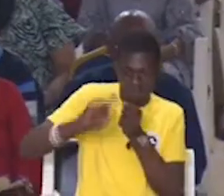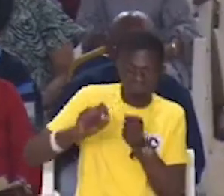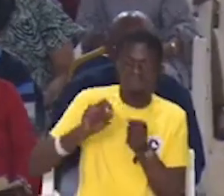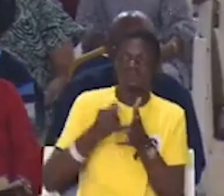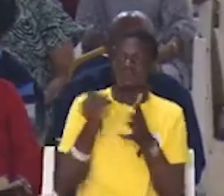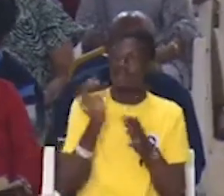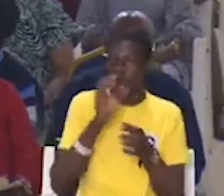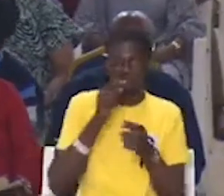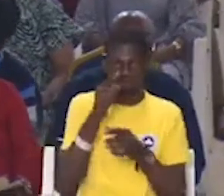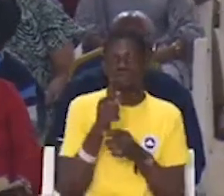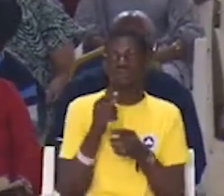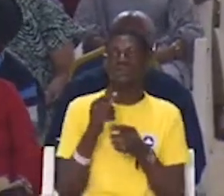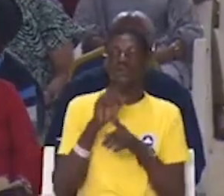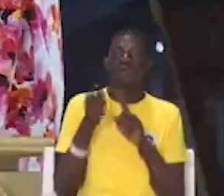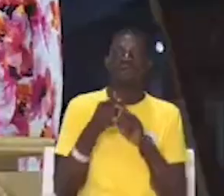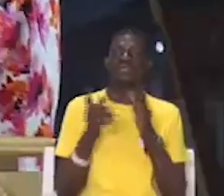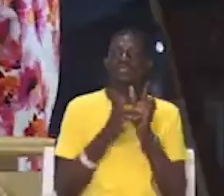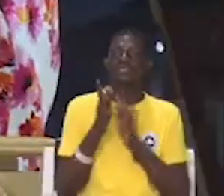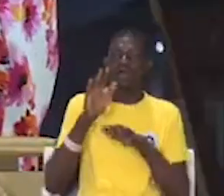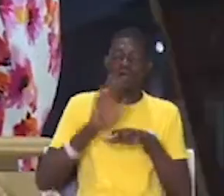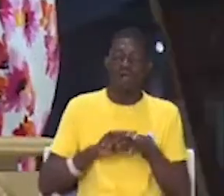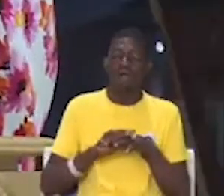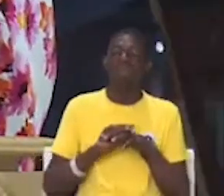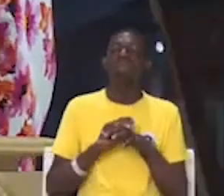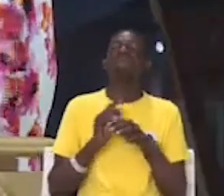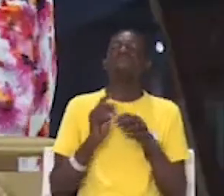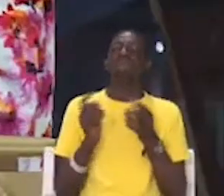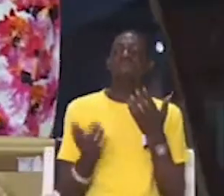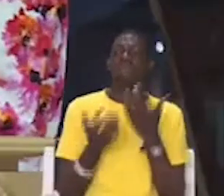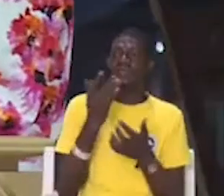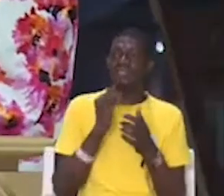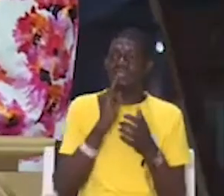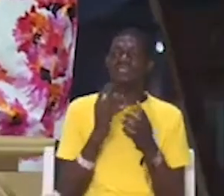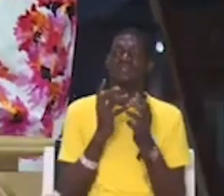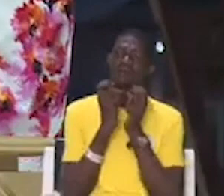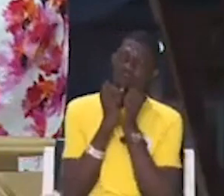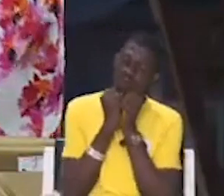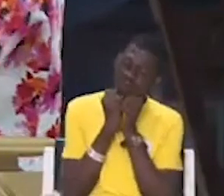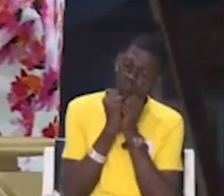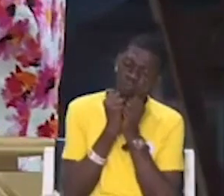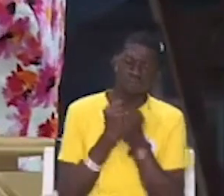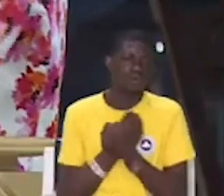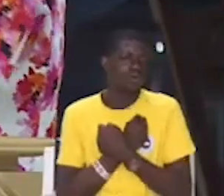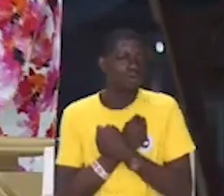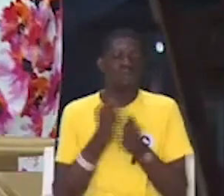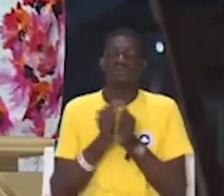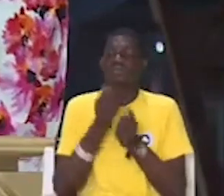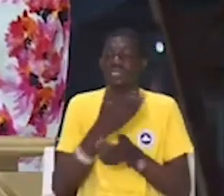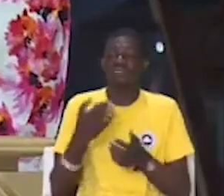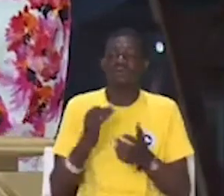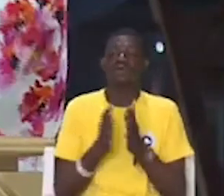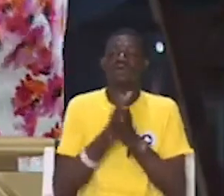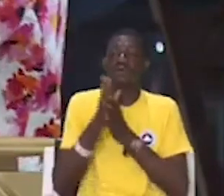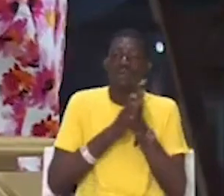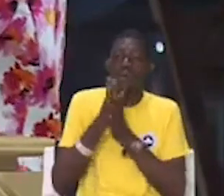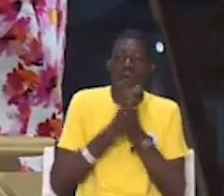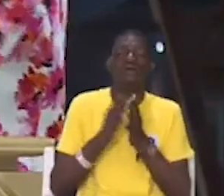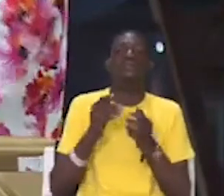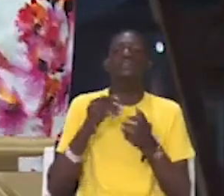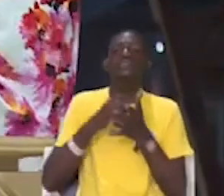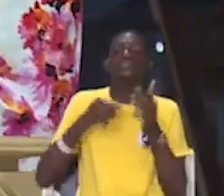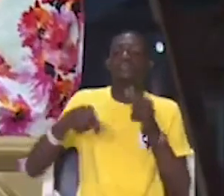a Christian on fire, it's about passion for the things of God. It's about zeal. It's